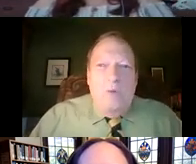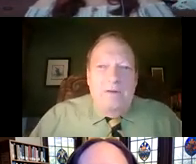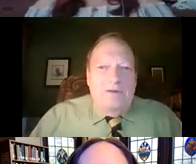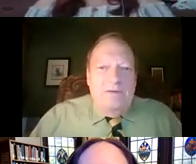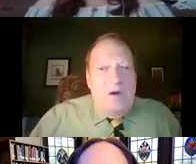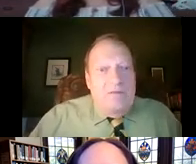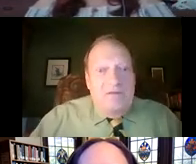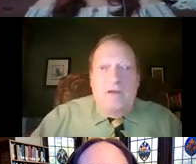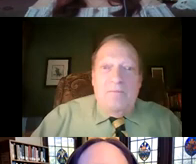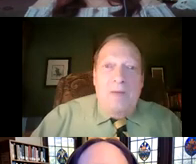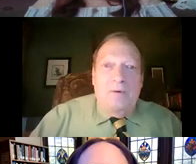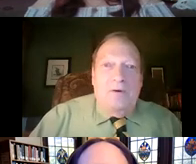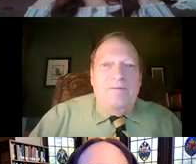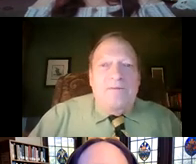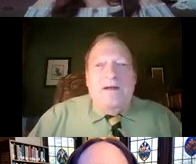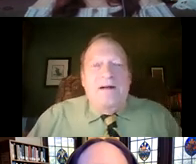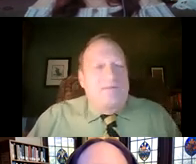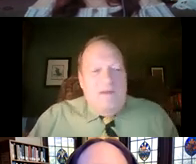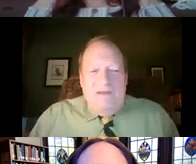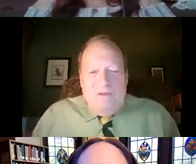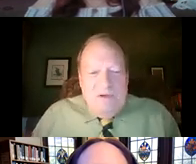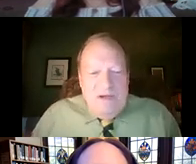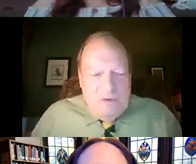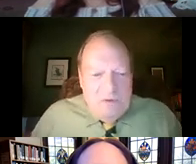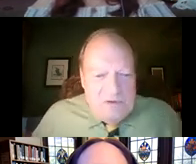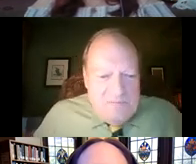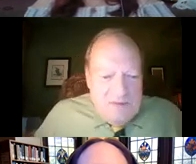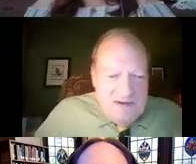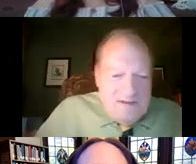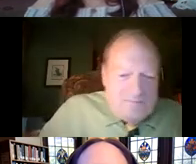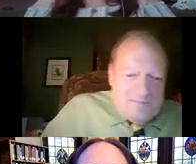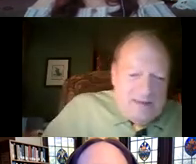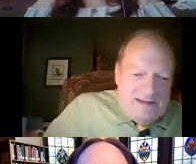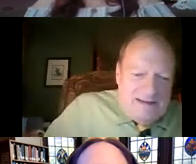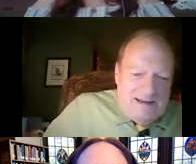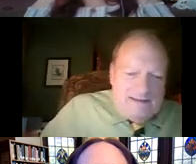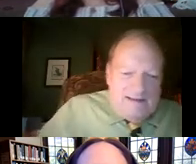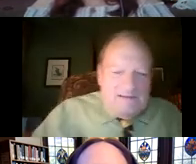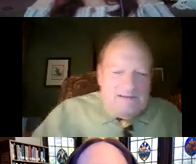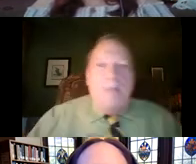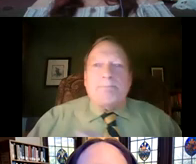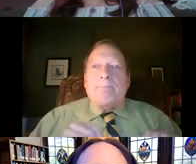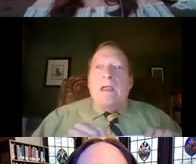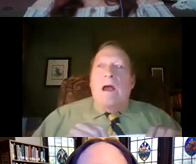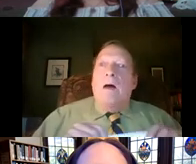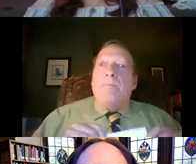and one of the very popular history teachers at the